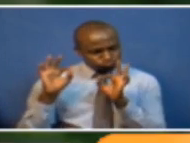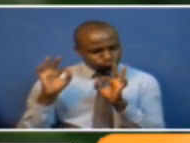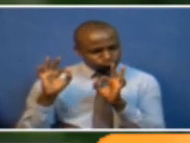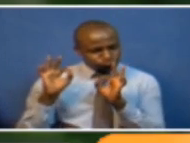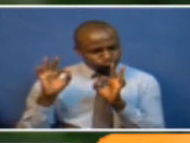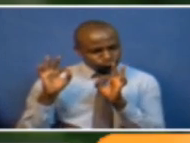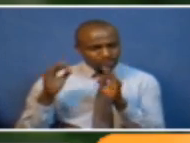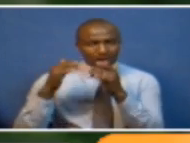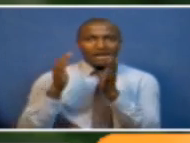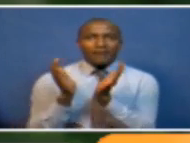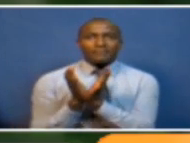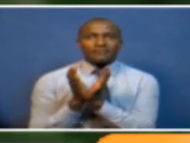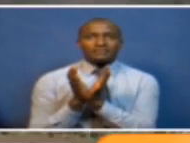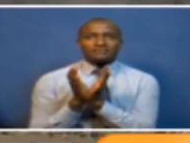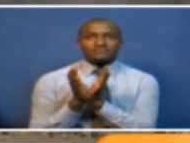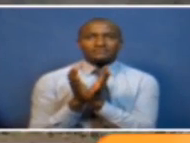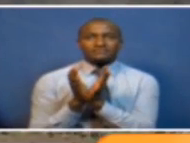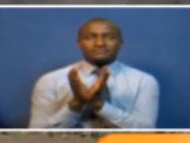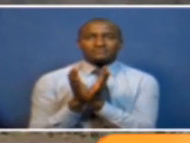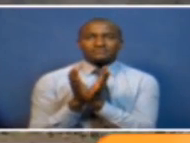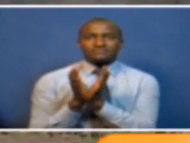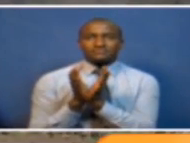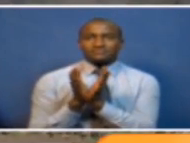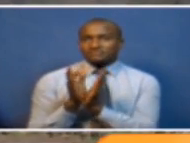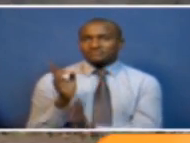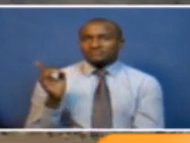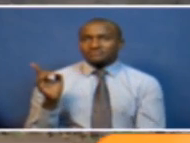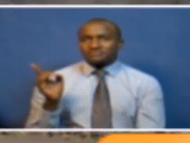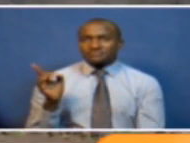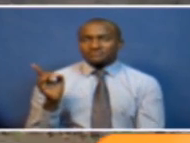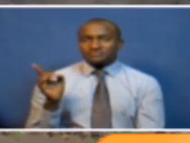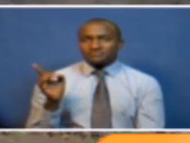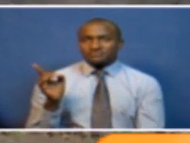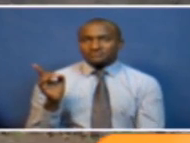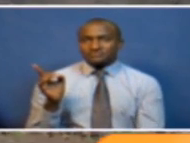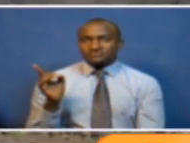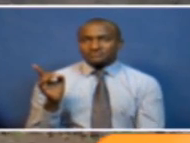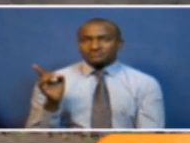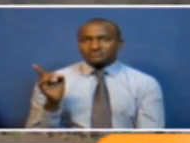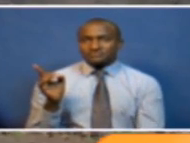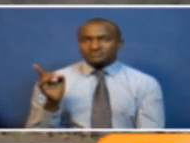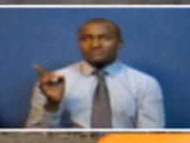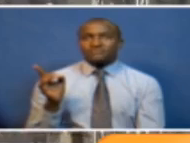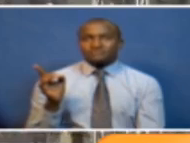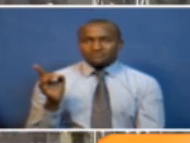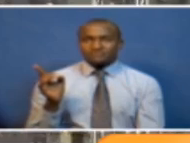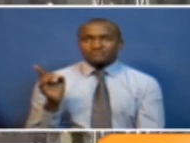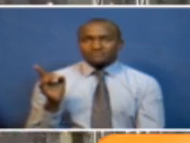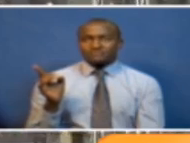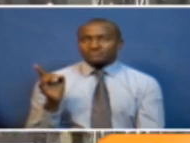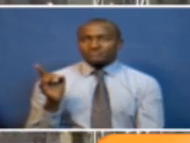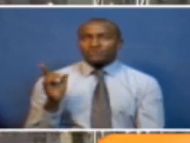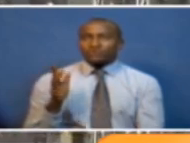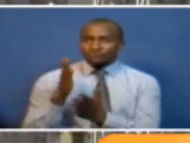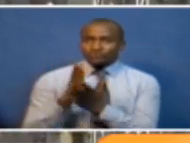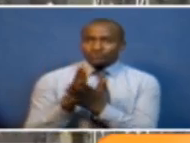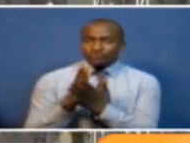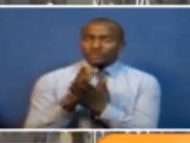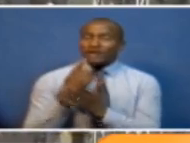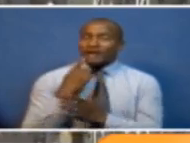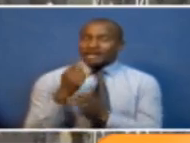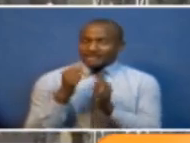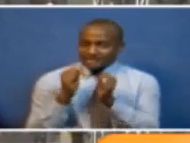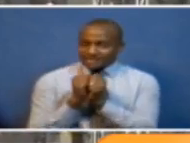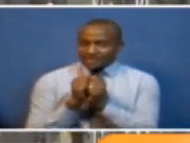plants globally in global conferences. It's a game changer, one, in terms of it does add 310 megawatts of